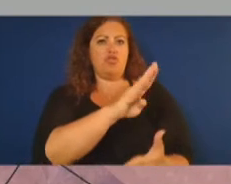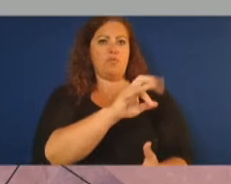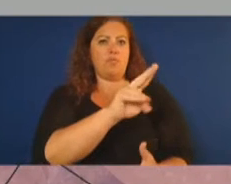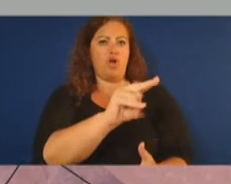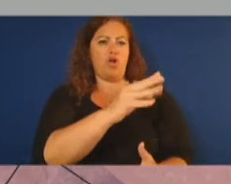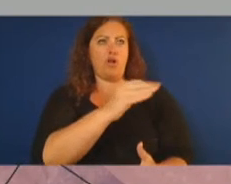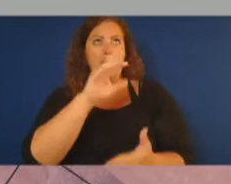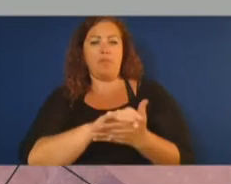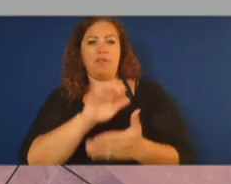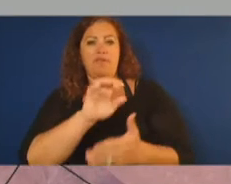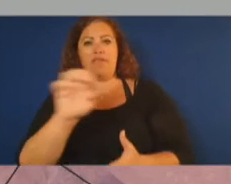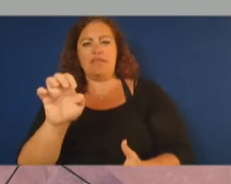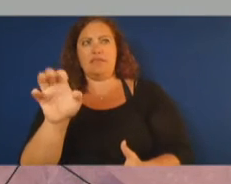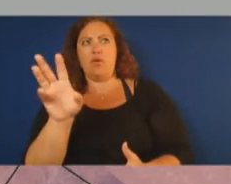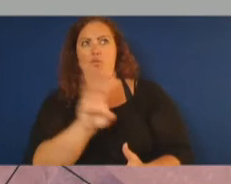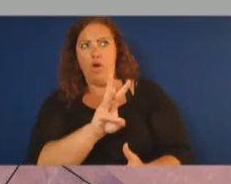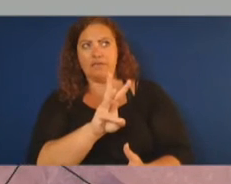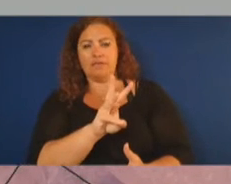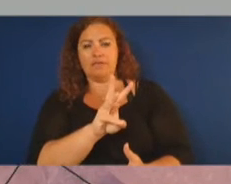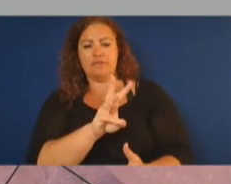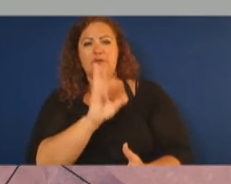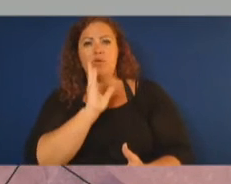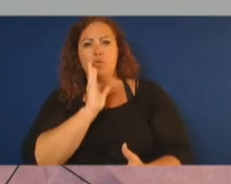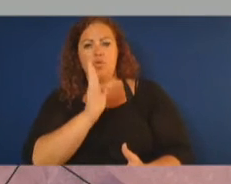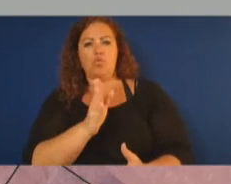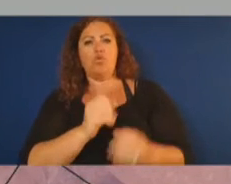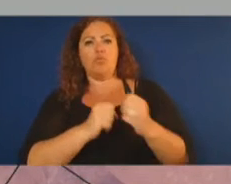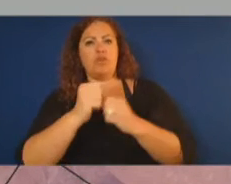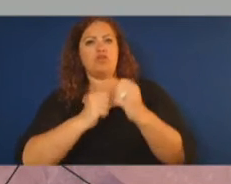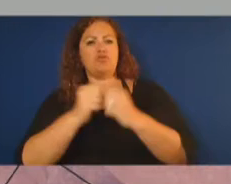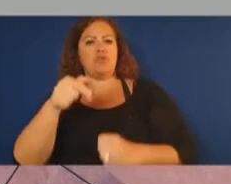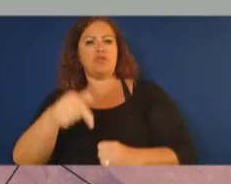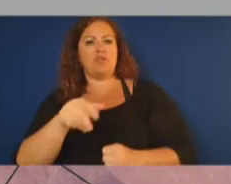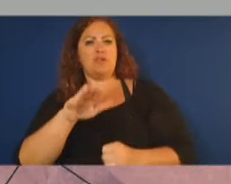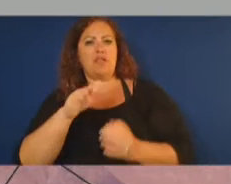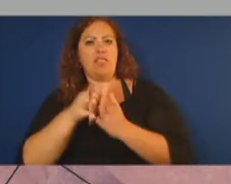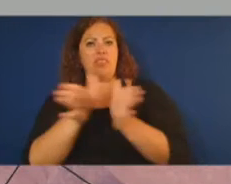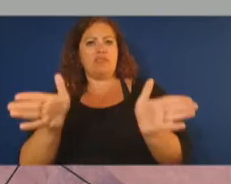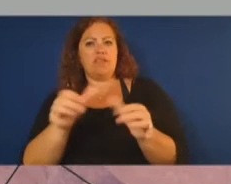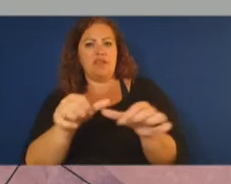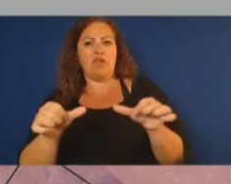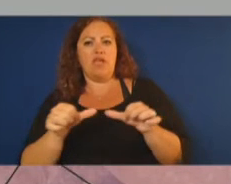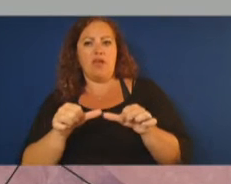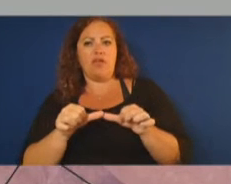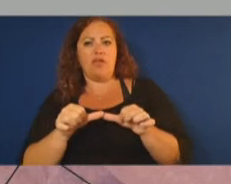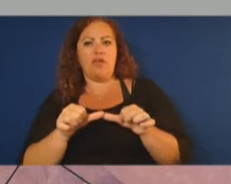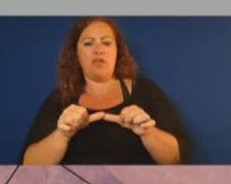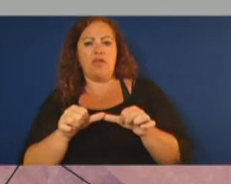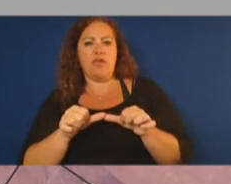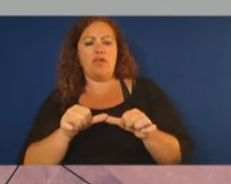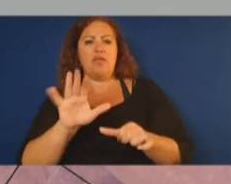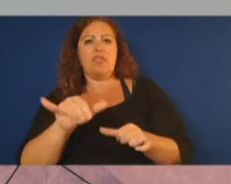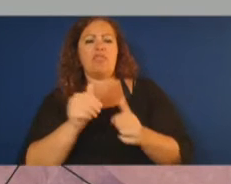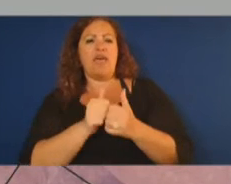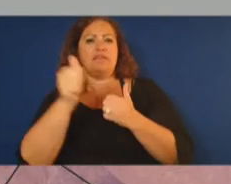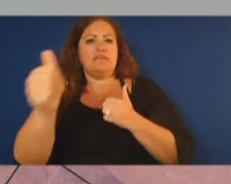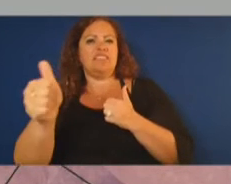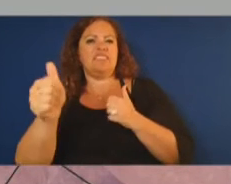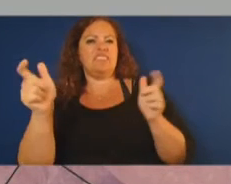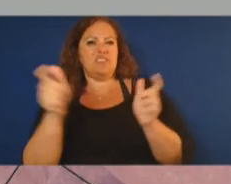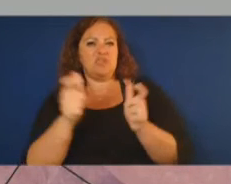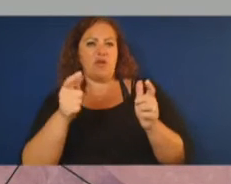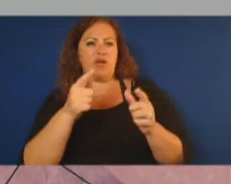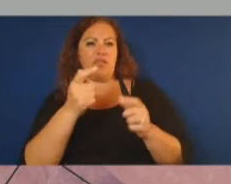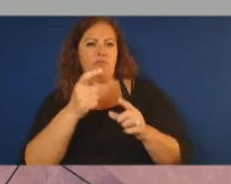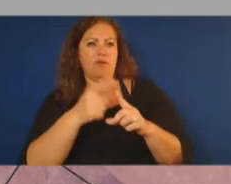east west uh would be constructed uh just in this general area so uh that distance shrunk a little bit from what